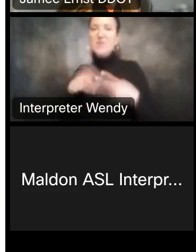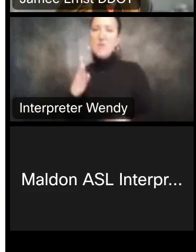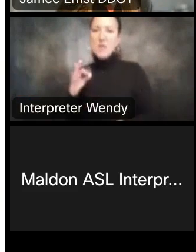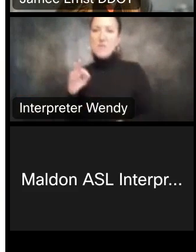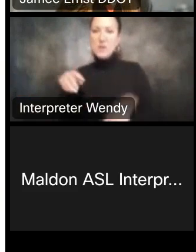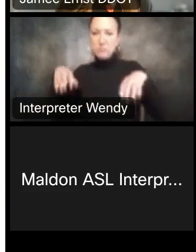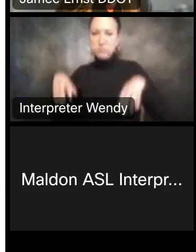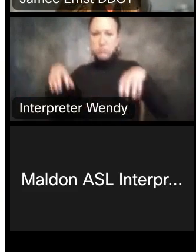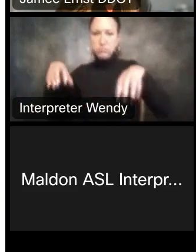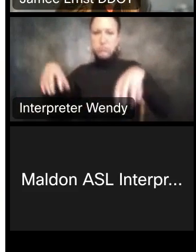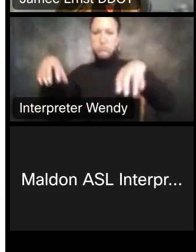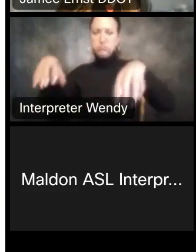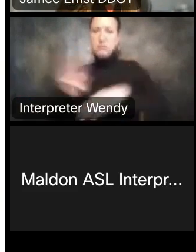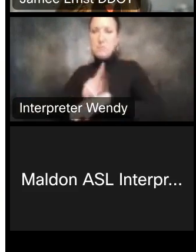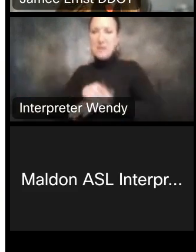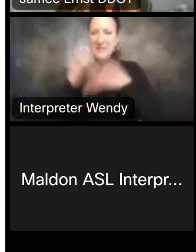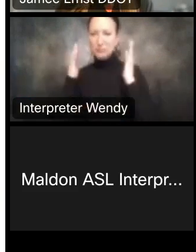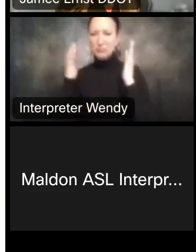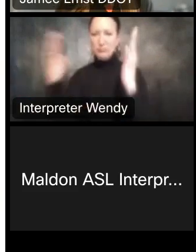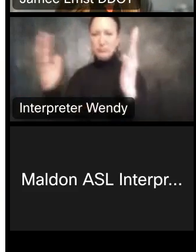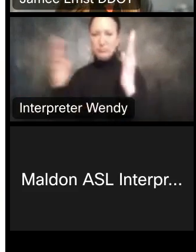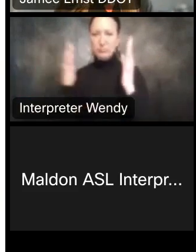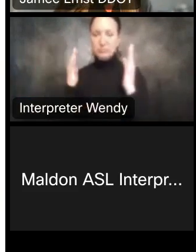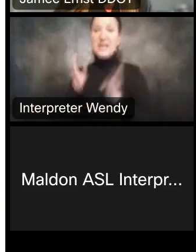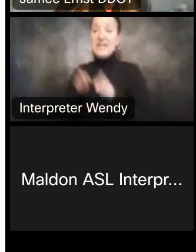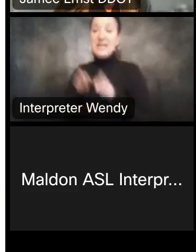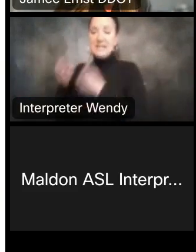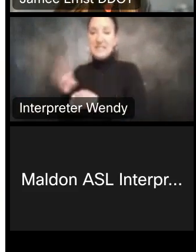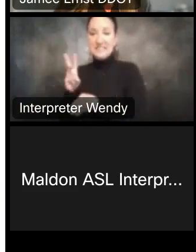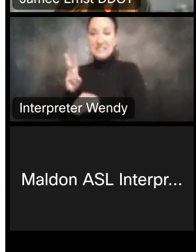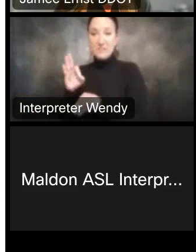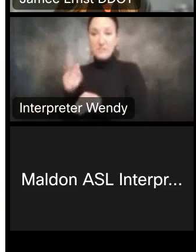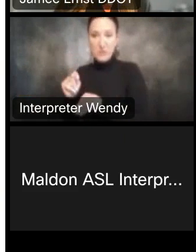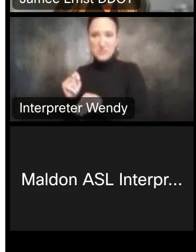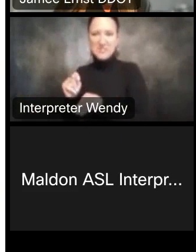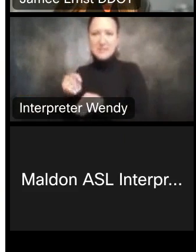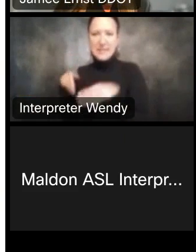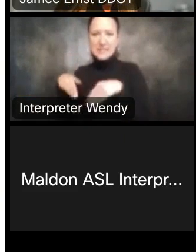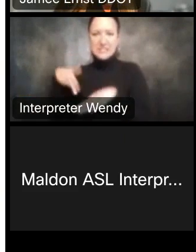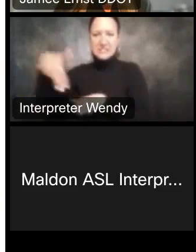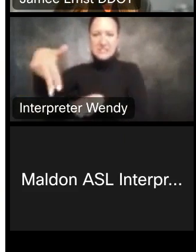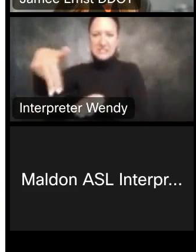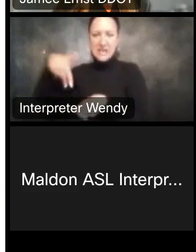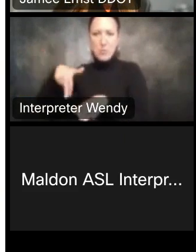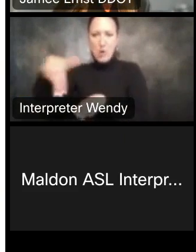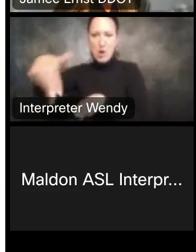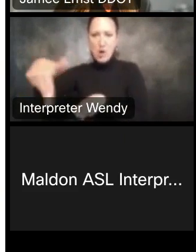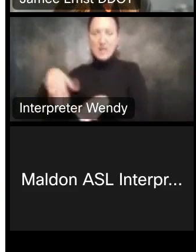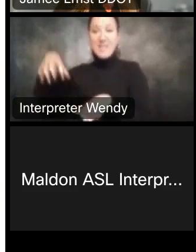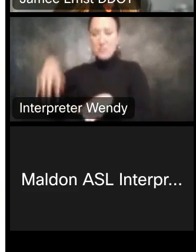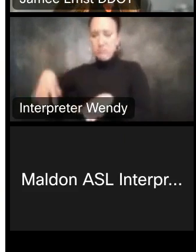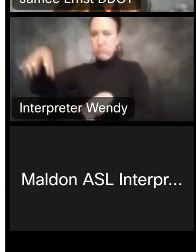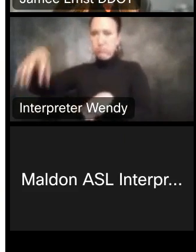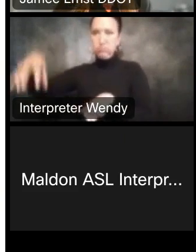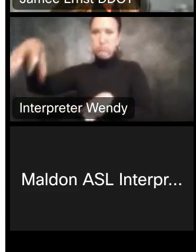strip separating that from a 6-foot sidewalk, and a 6 to 8 foot planting strip separating those facilities from the